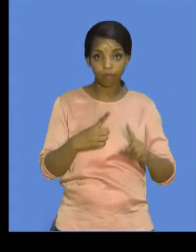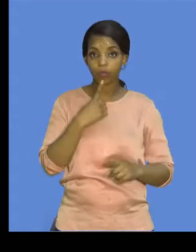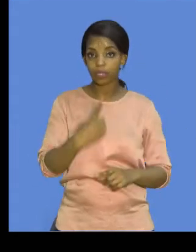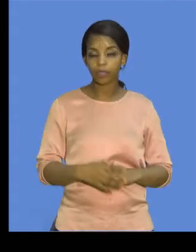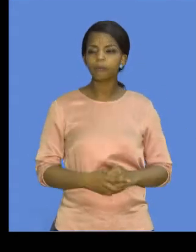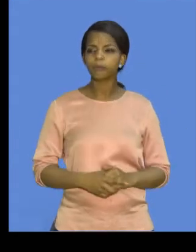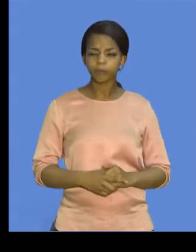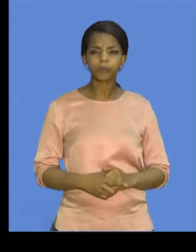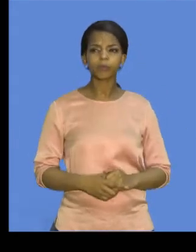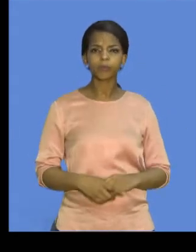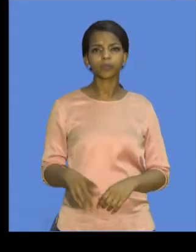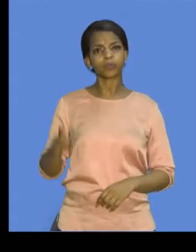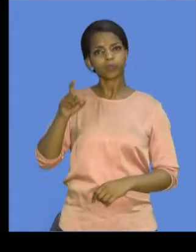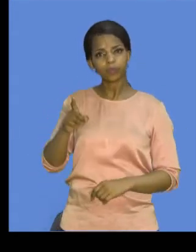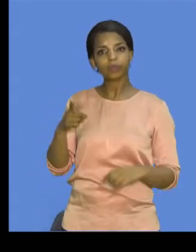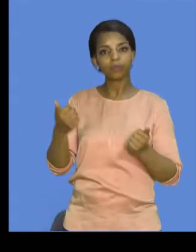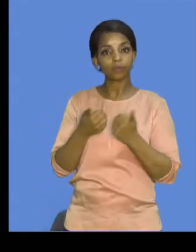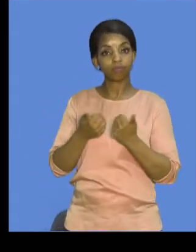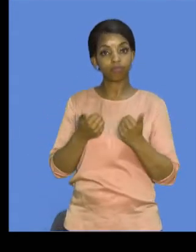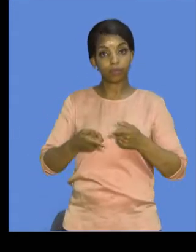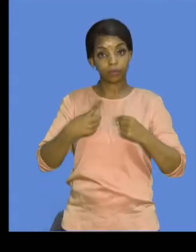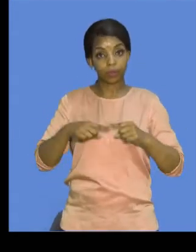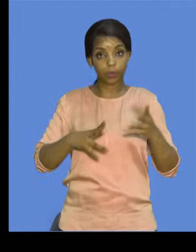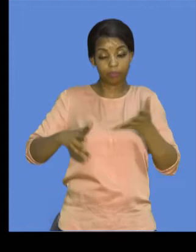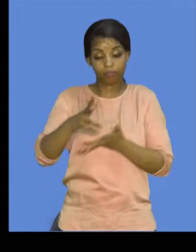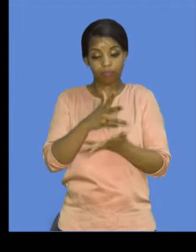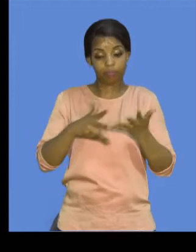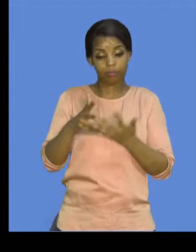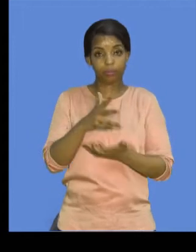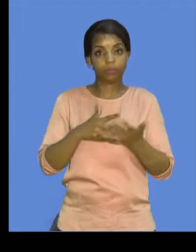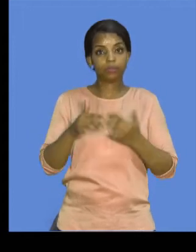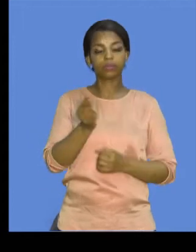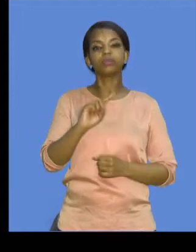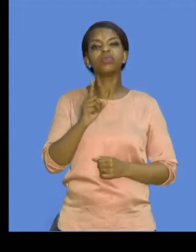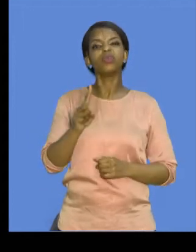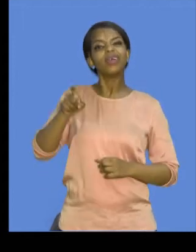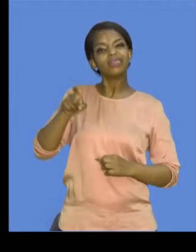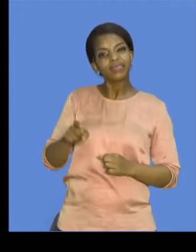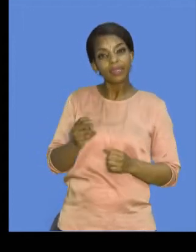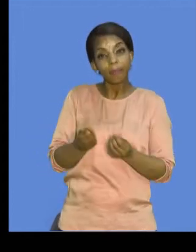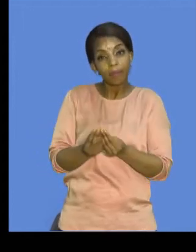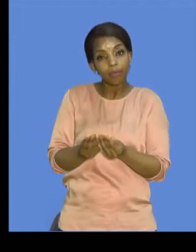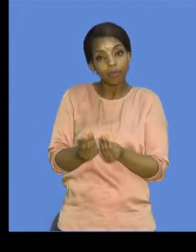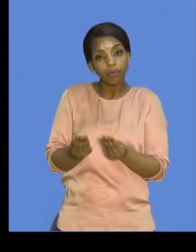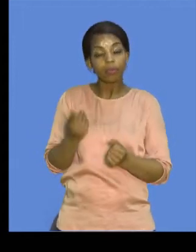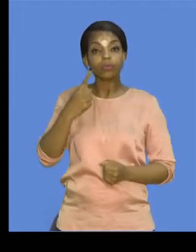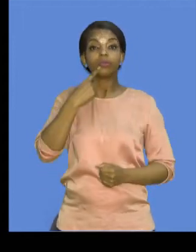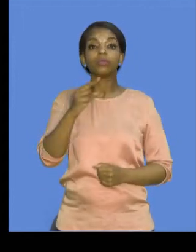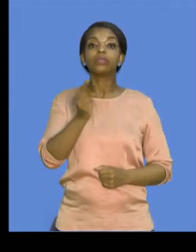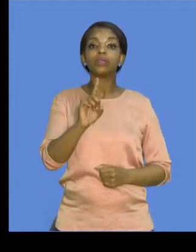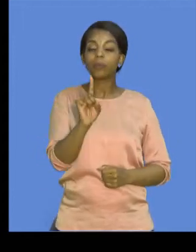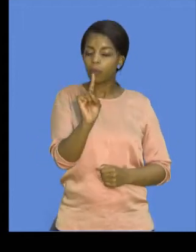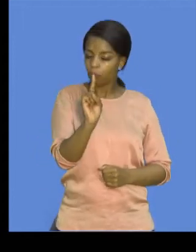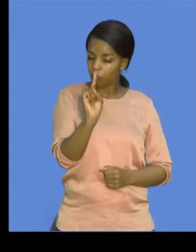we say this is an insulated stand, already we are talking about the physical properties of materials. We're saying that